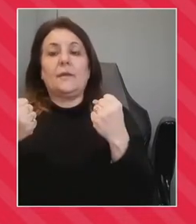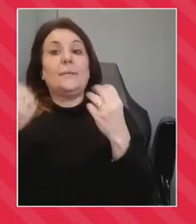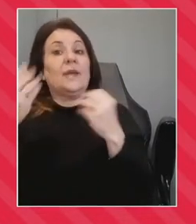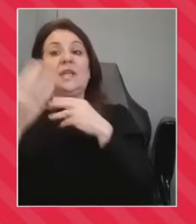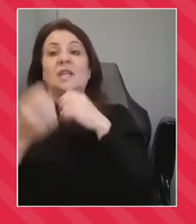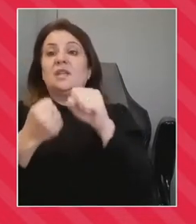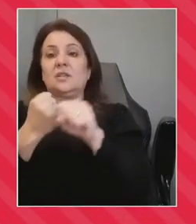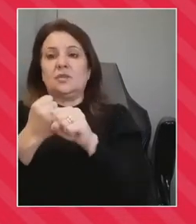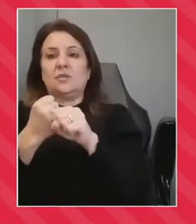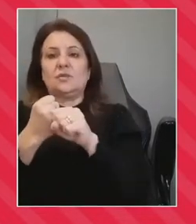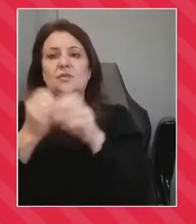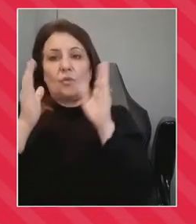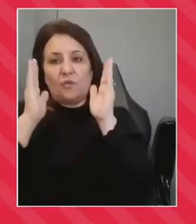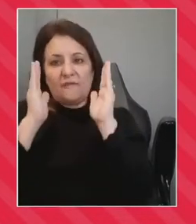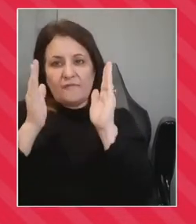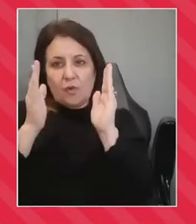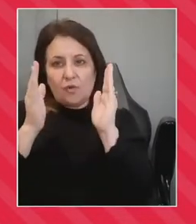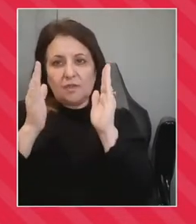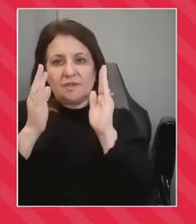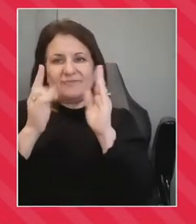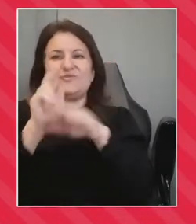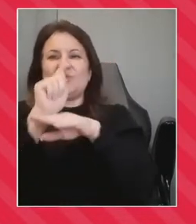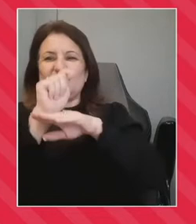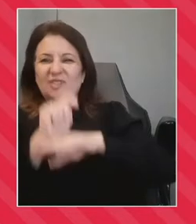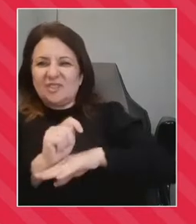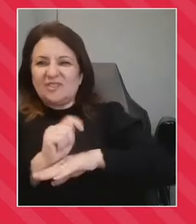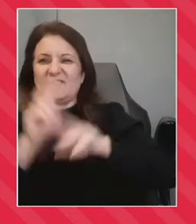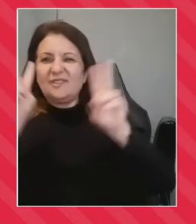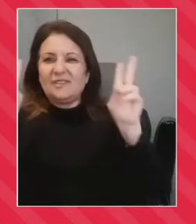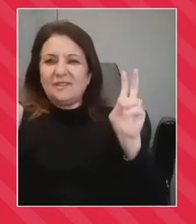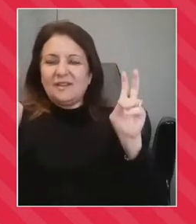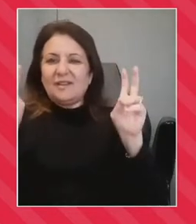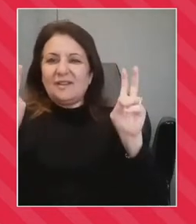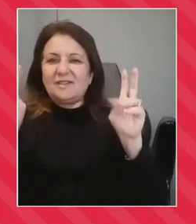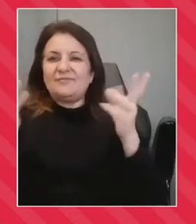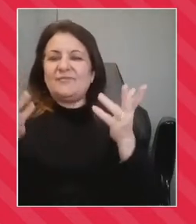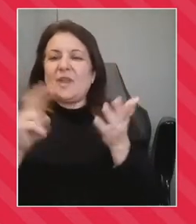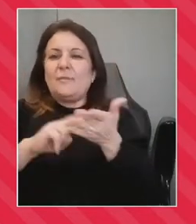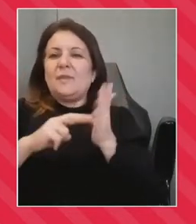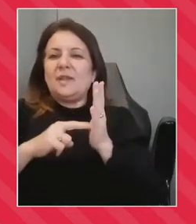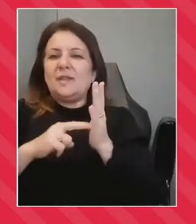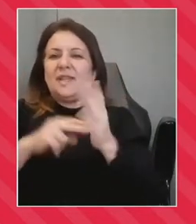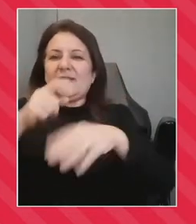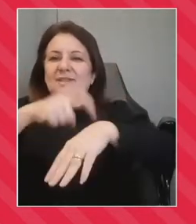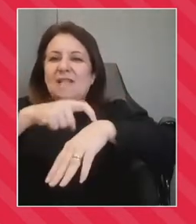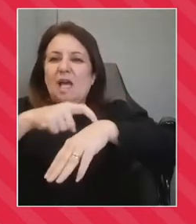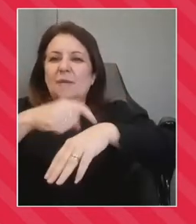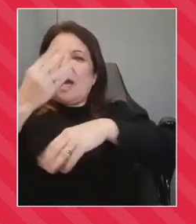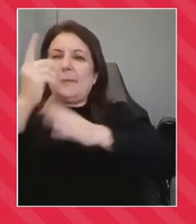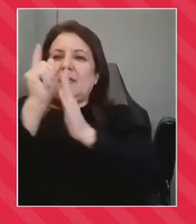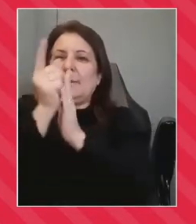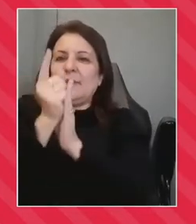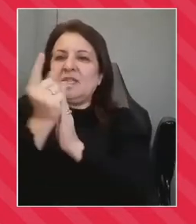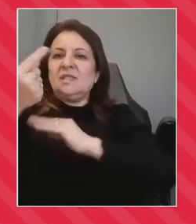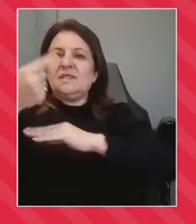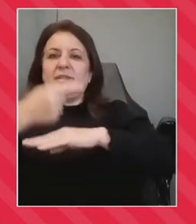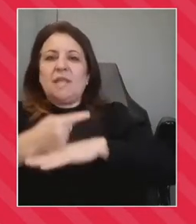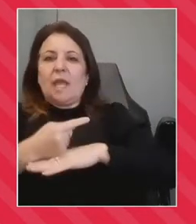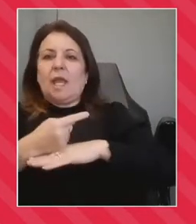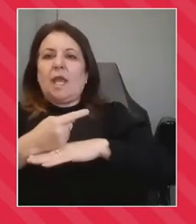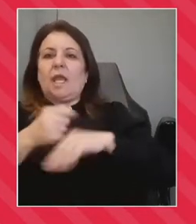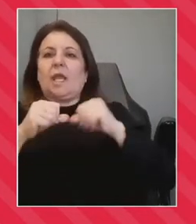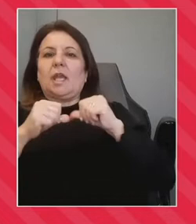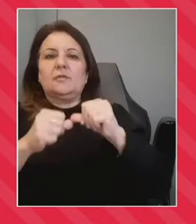focus really traditionally on the purely quantitative part of time, like how many minutes in a day a person can devote to cooking, for